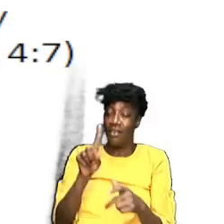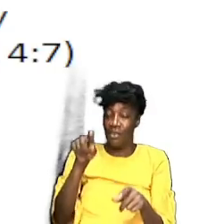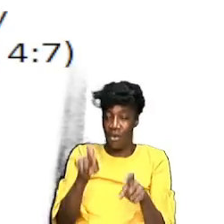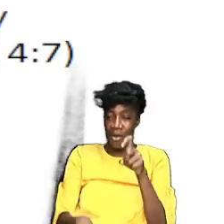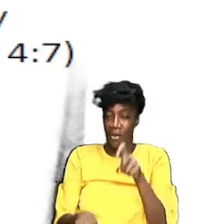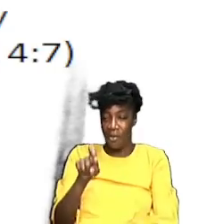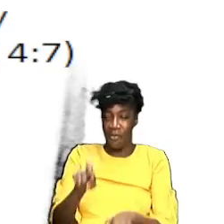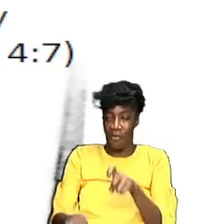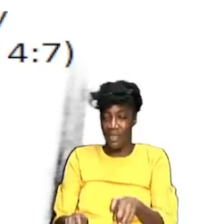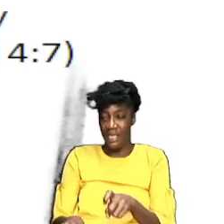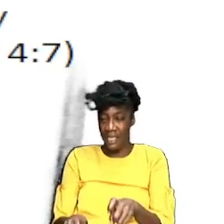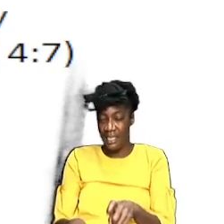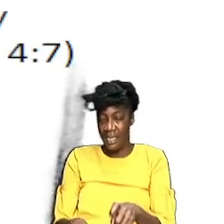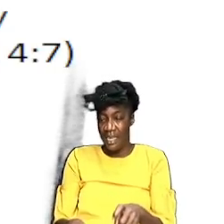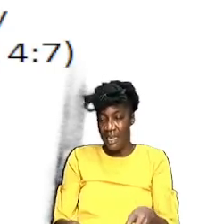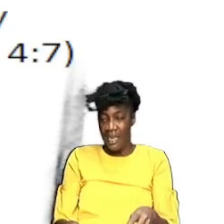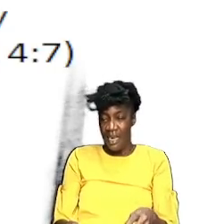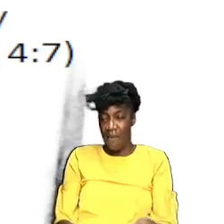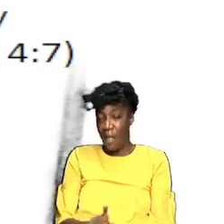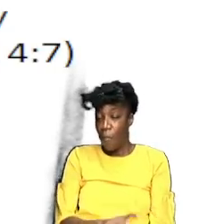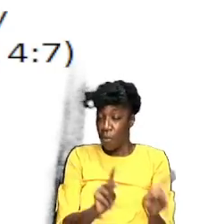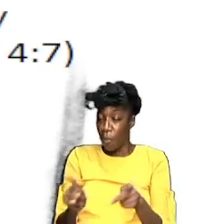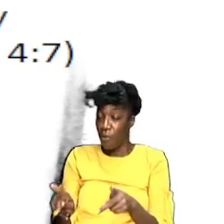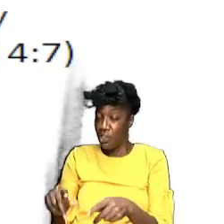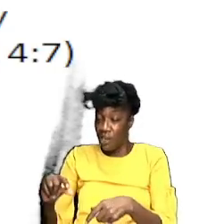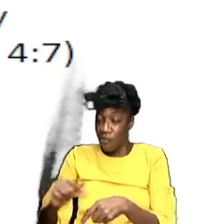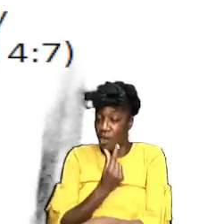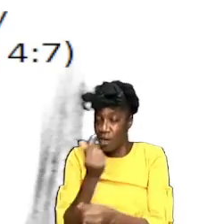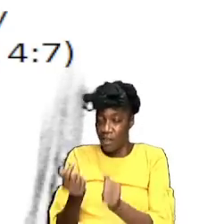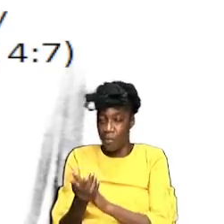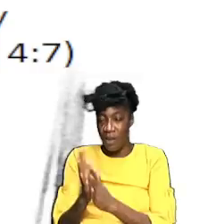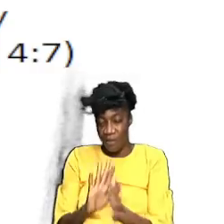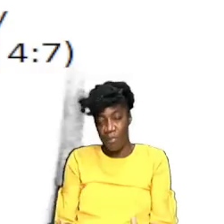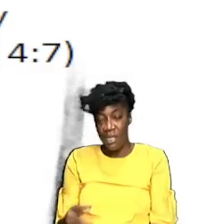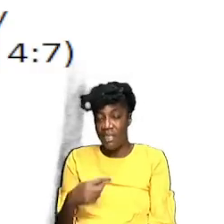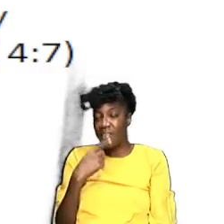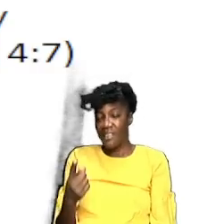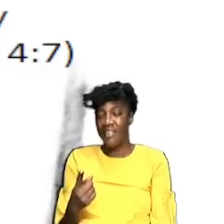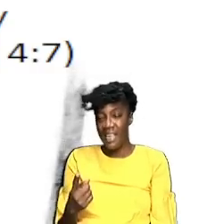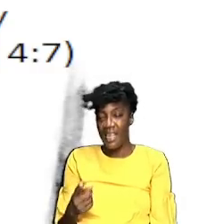shod with the preparation of the gospel of peace, amen, we can say